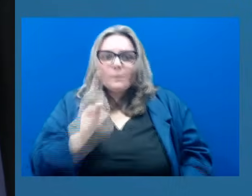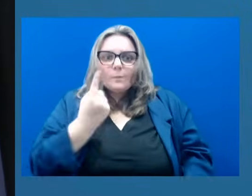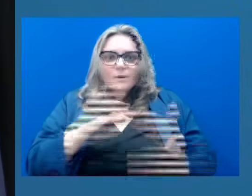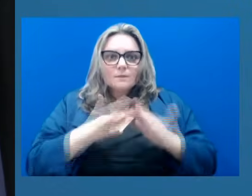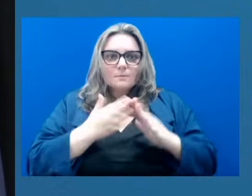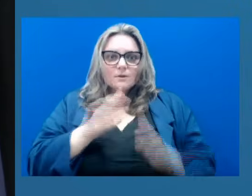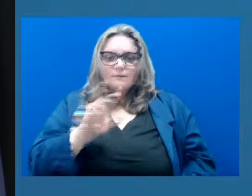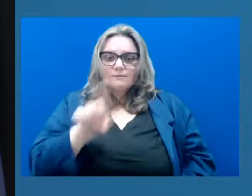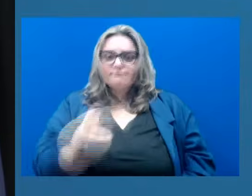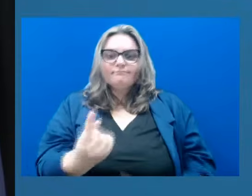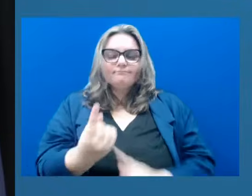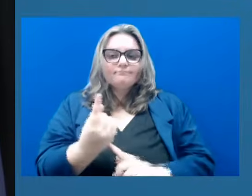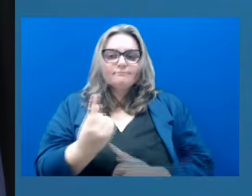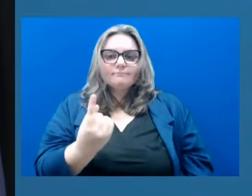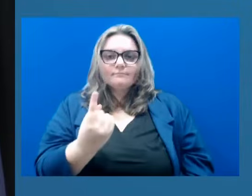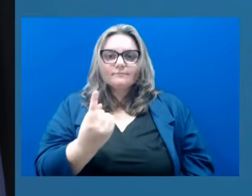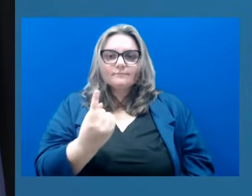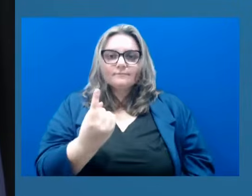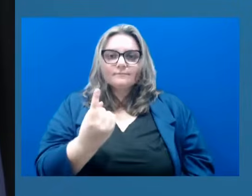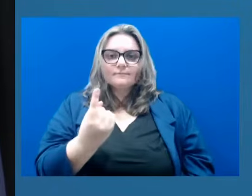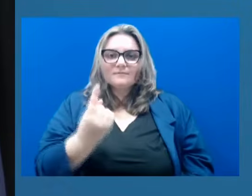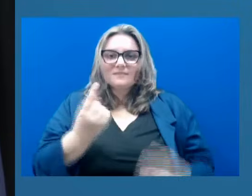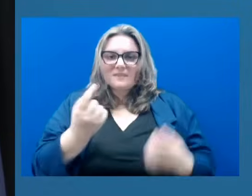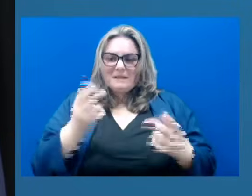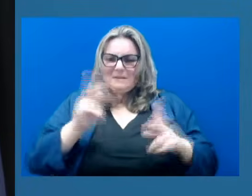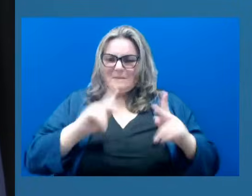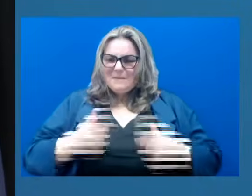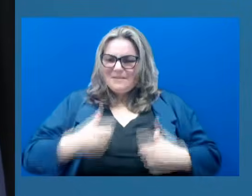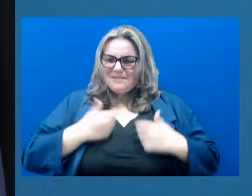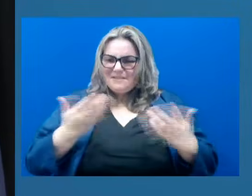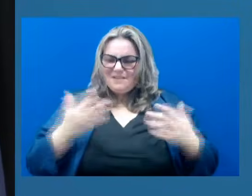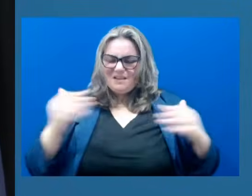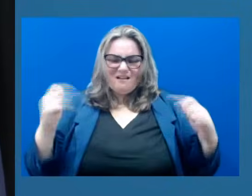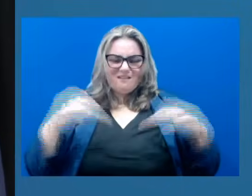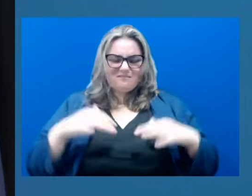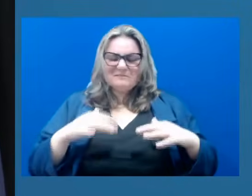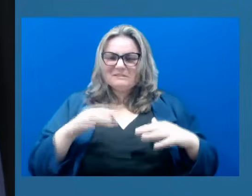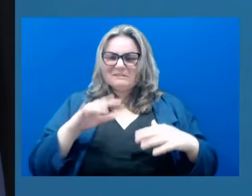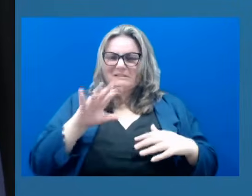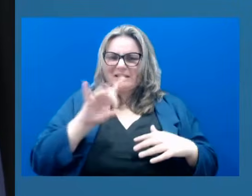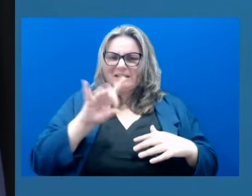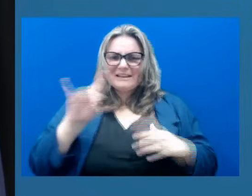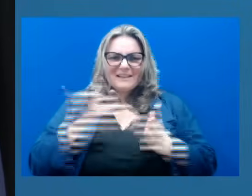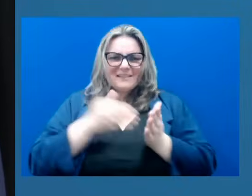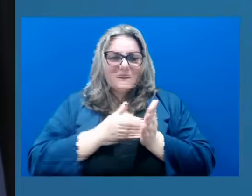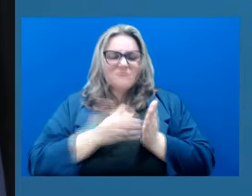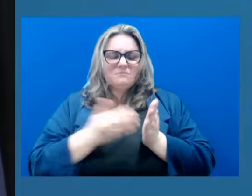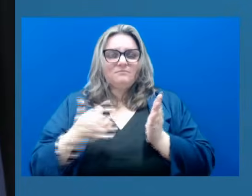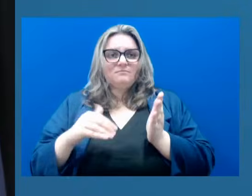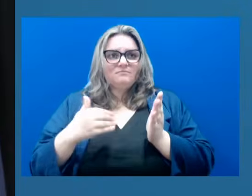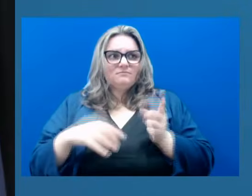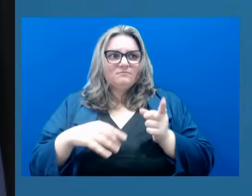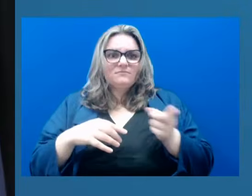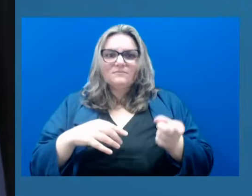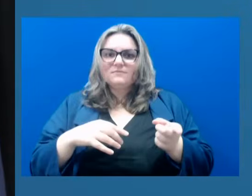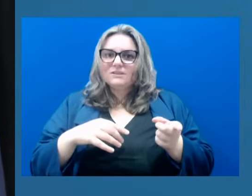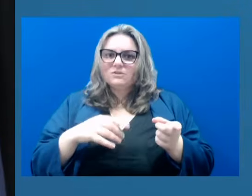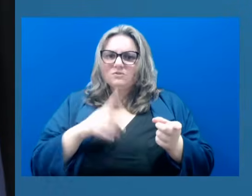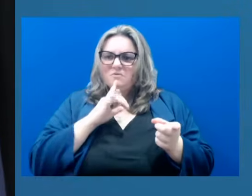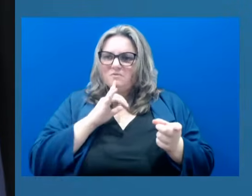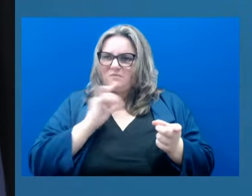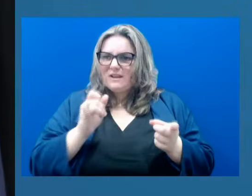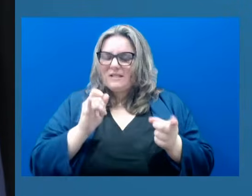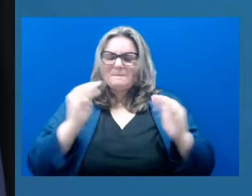And the population's only about, 88,000 or so? I mean, you're really punching above your weight here. And there